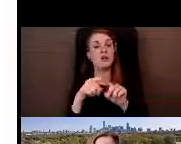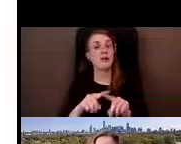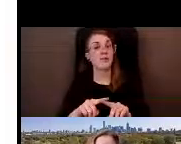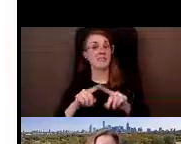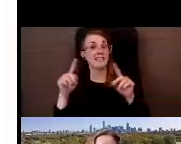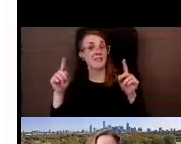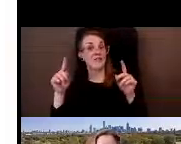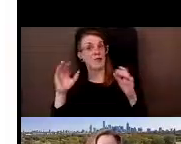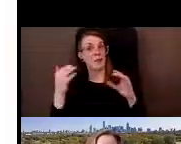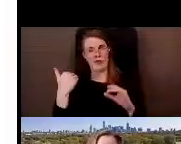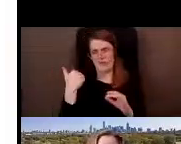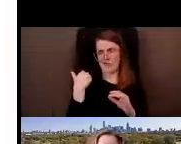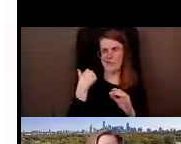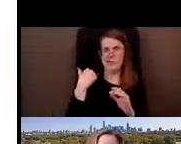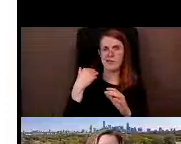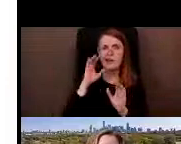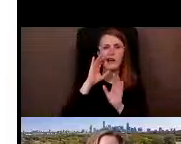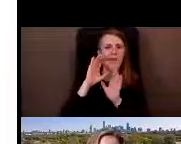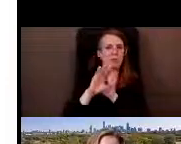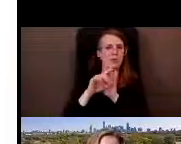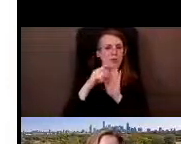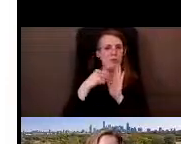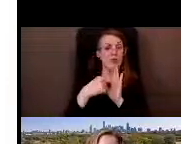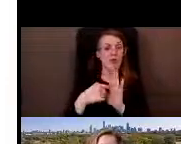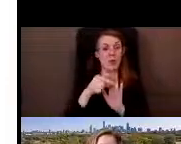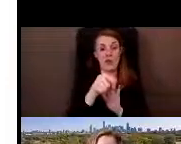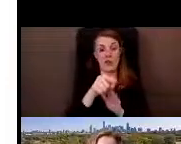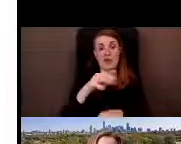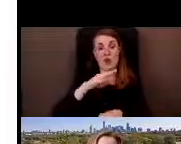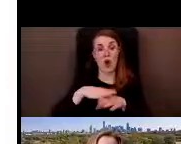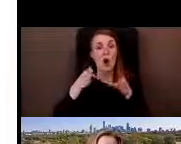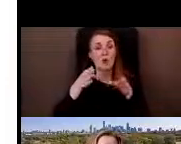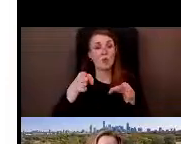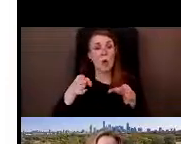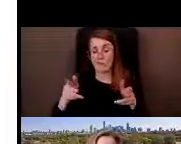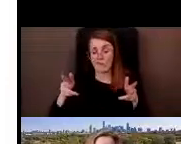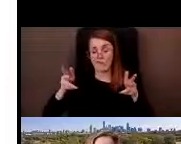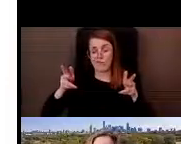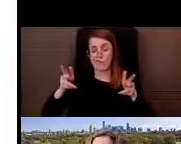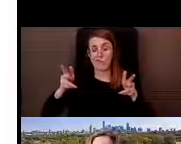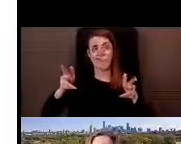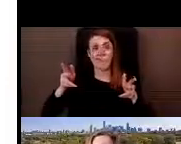last concept we showed, this would have on-street parallel parking on both sides of the road.